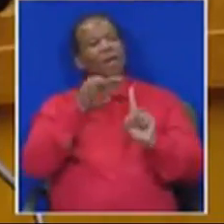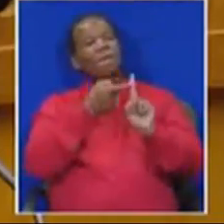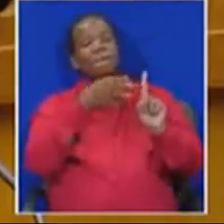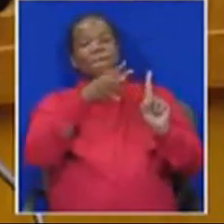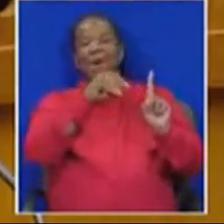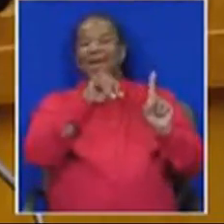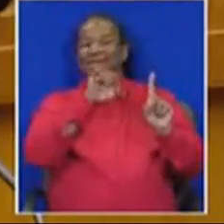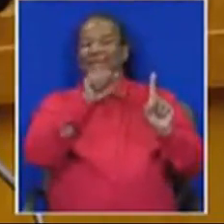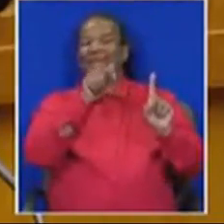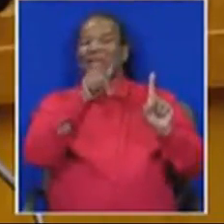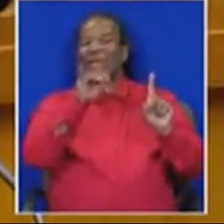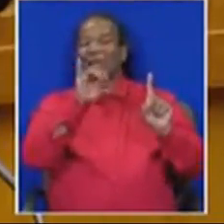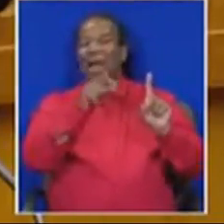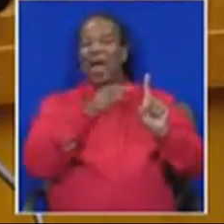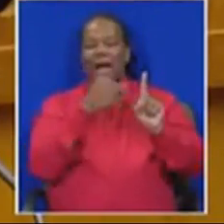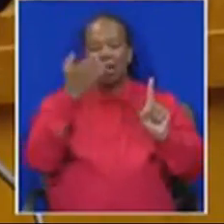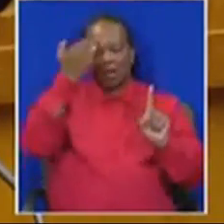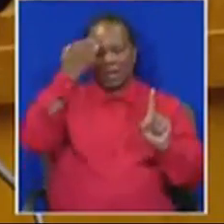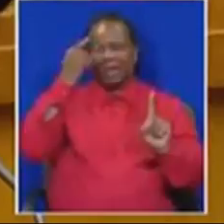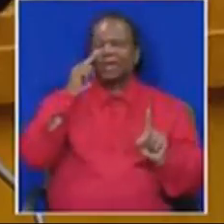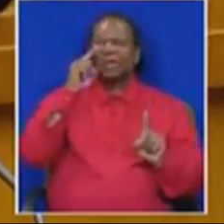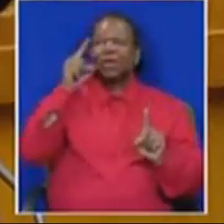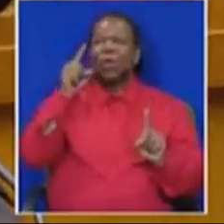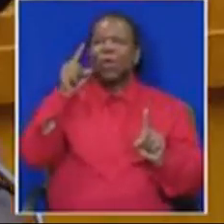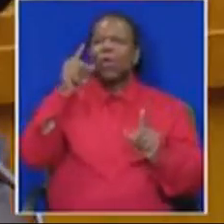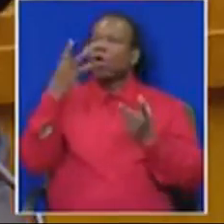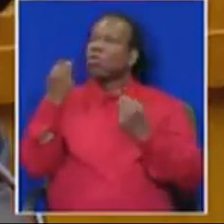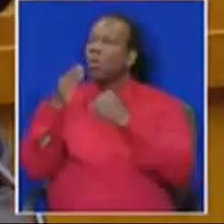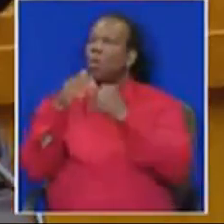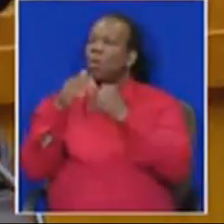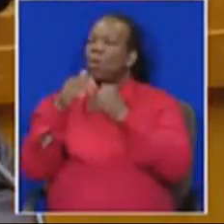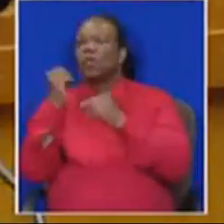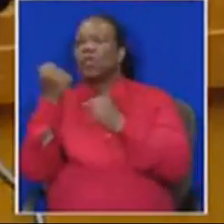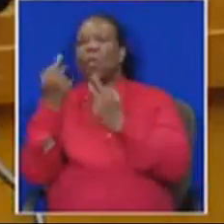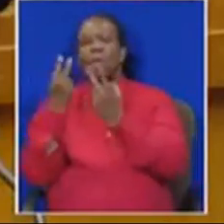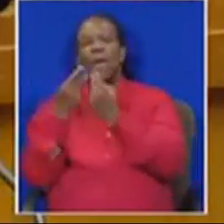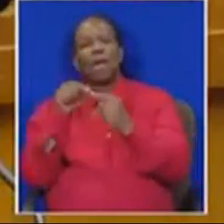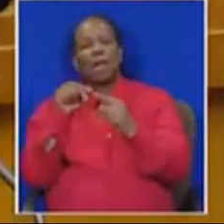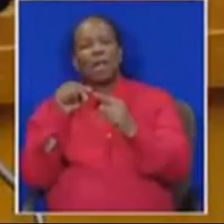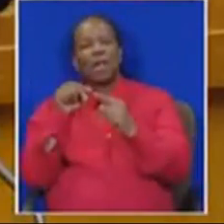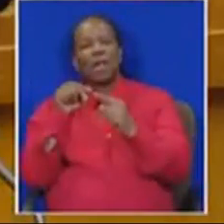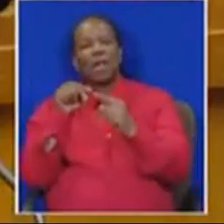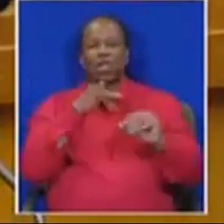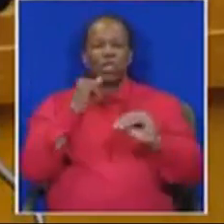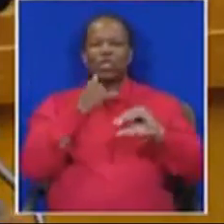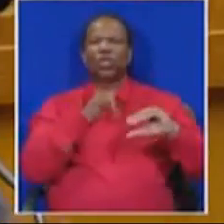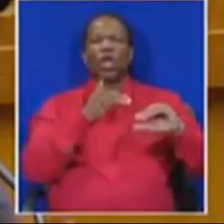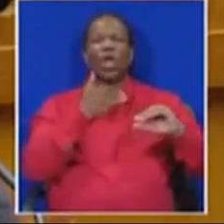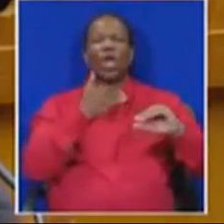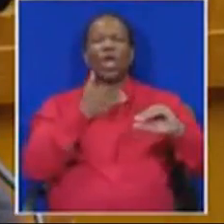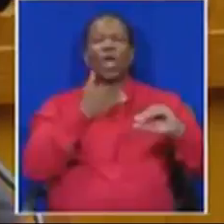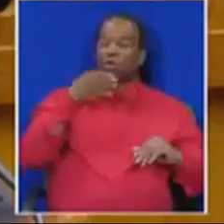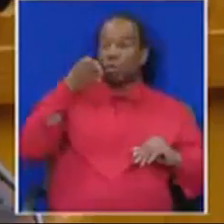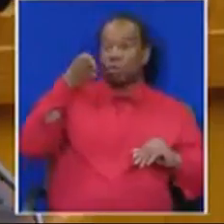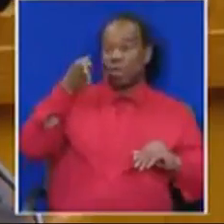renewal, of new beginnings. He sang, "I want to be there when